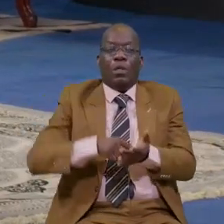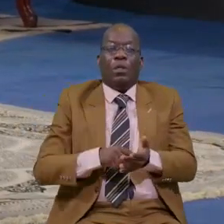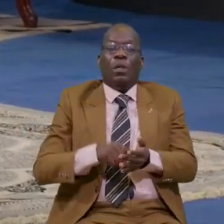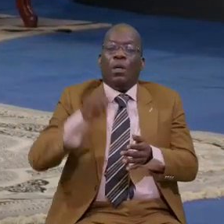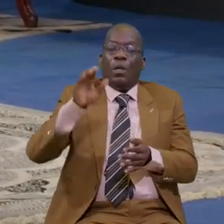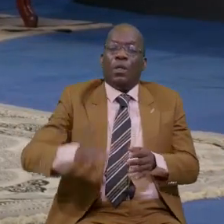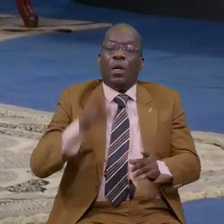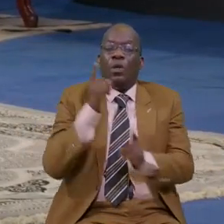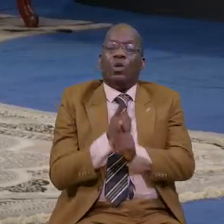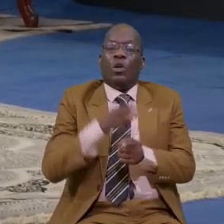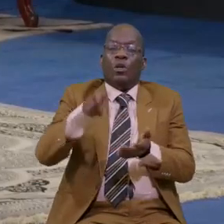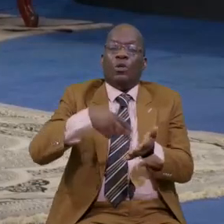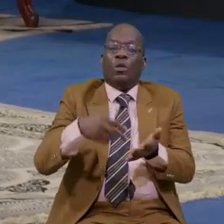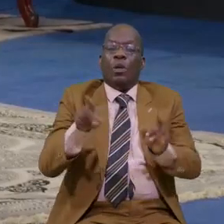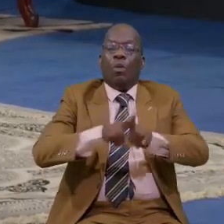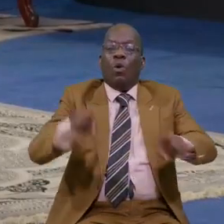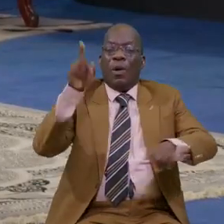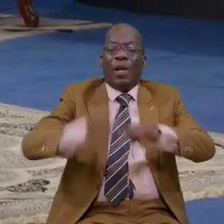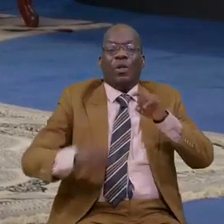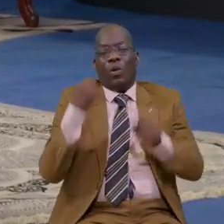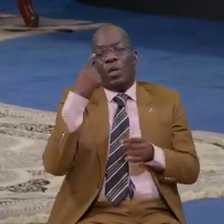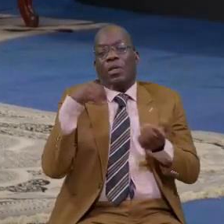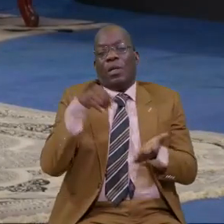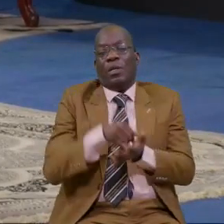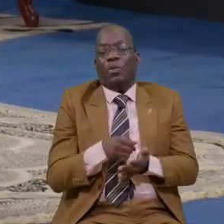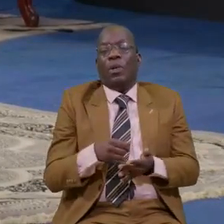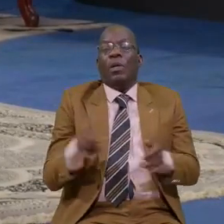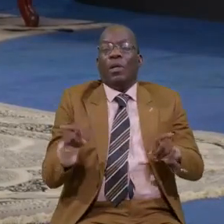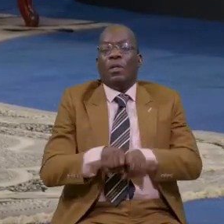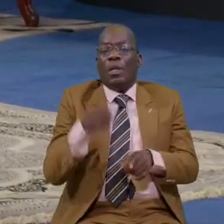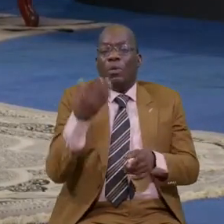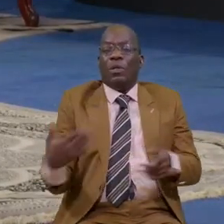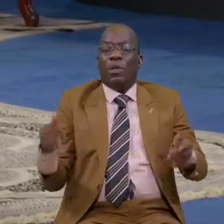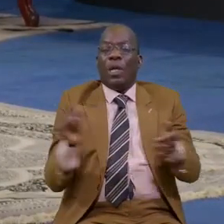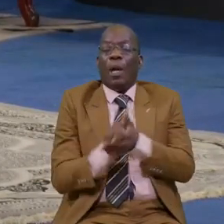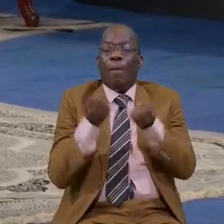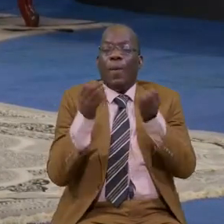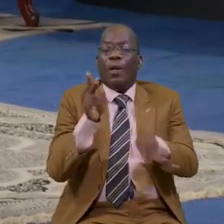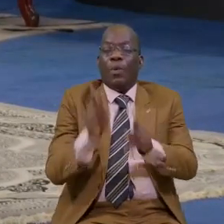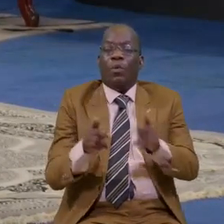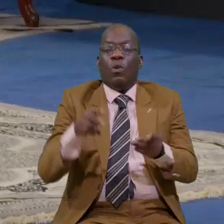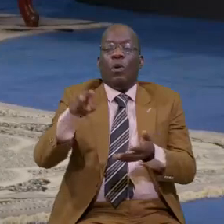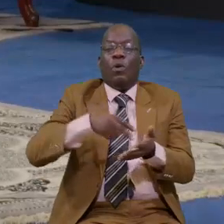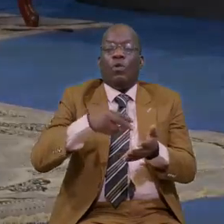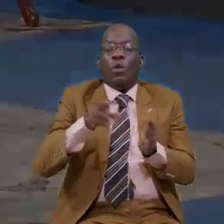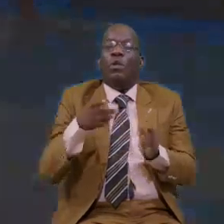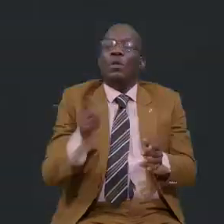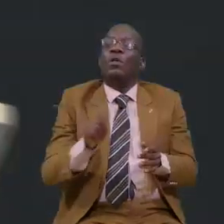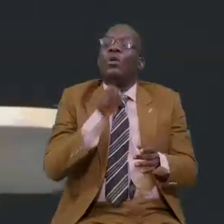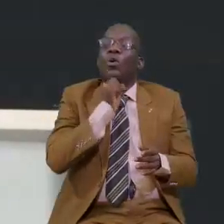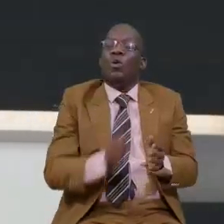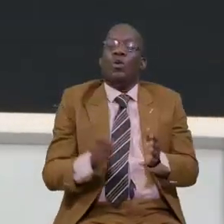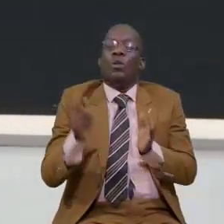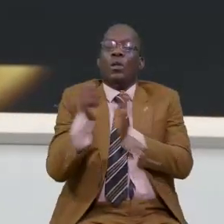cannot understand. The same thing that many people, they read the Old Testament, they cannot find Jesus